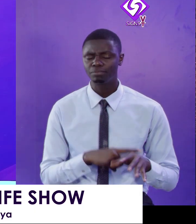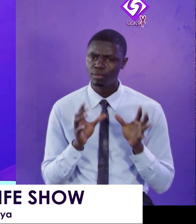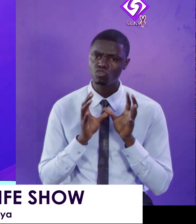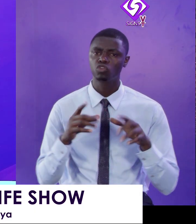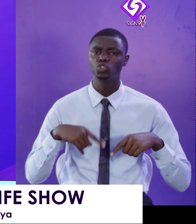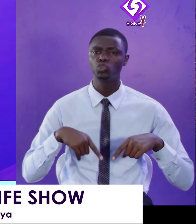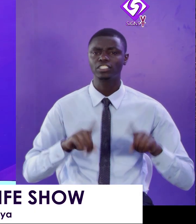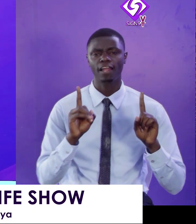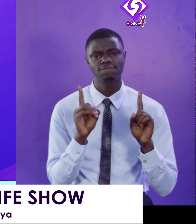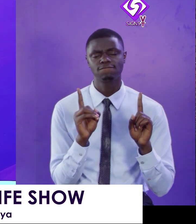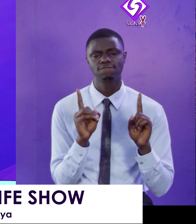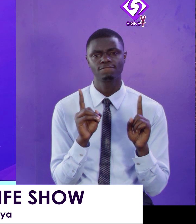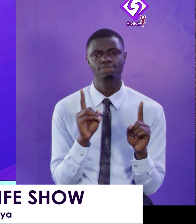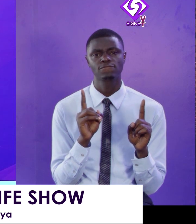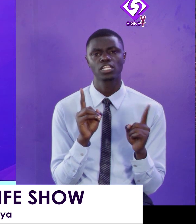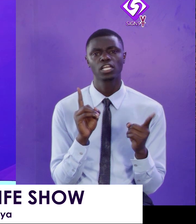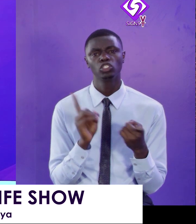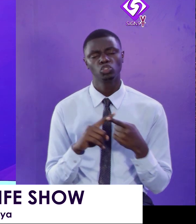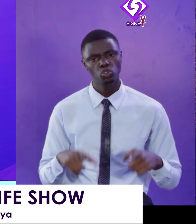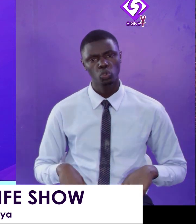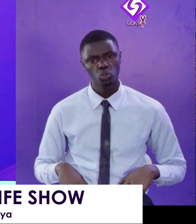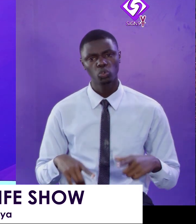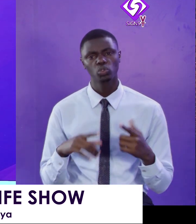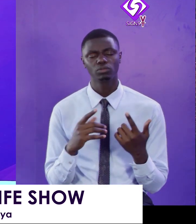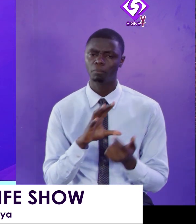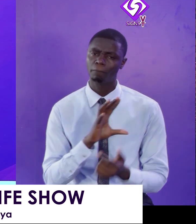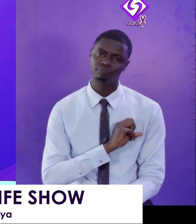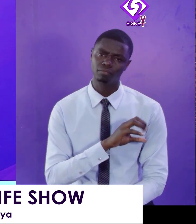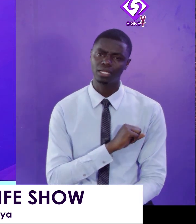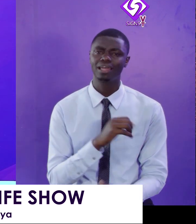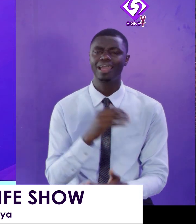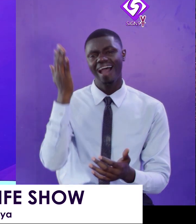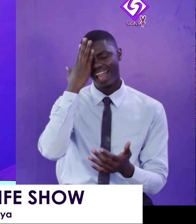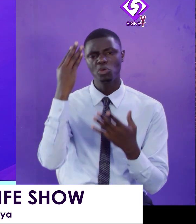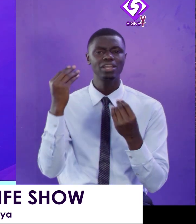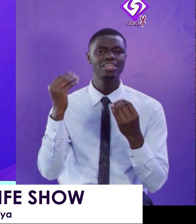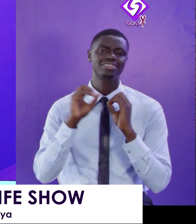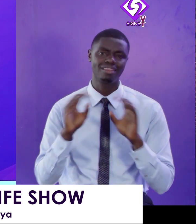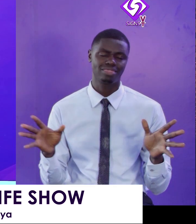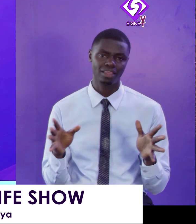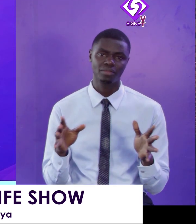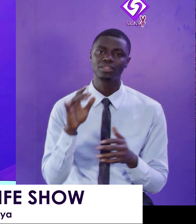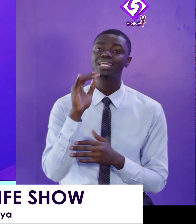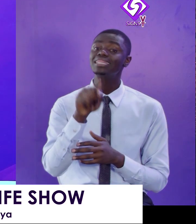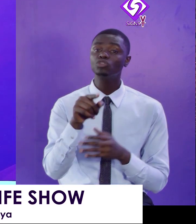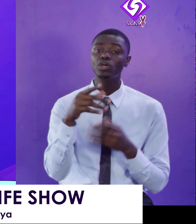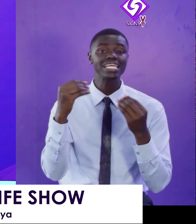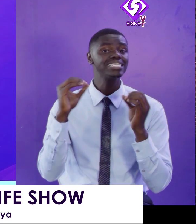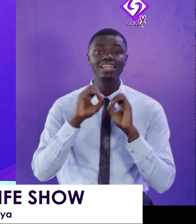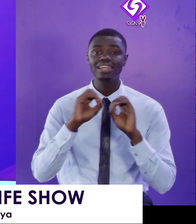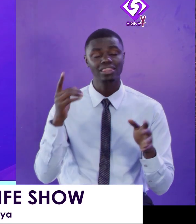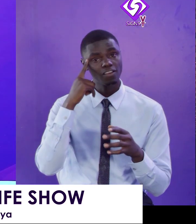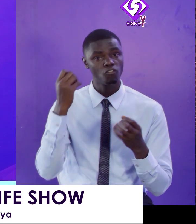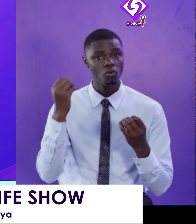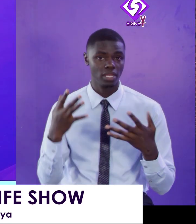yourself deliberately to live below your means. It's not easy. That is not an easy thing for many of us to